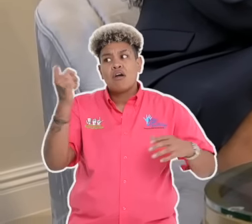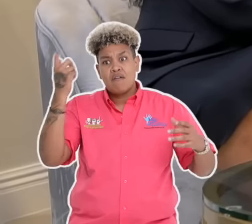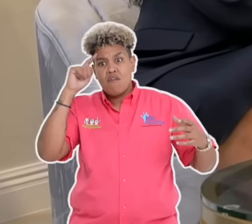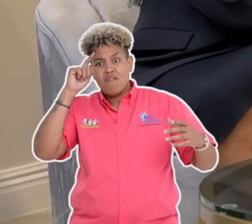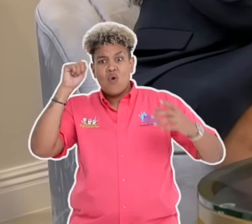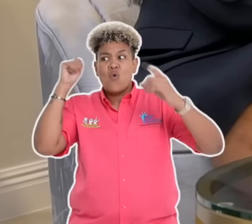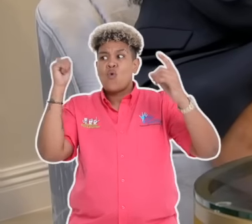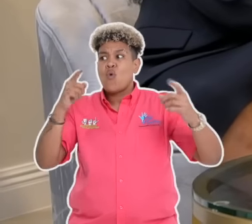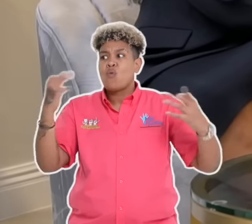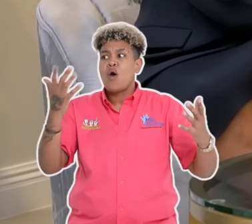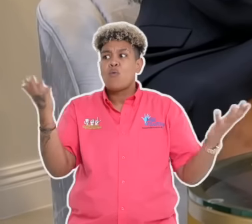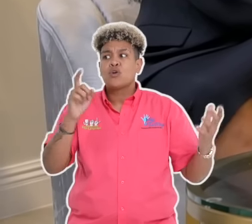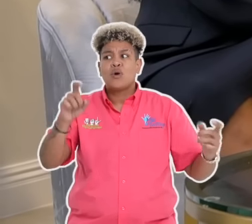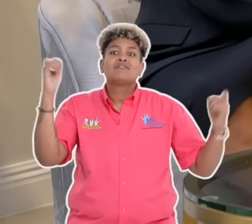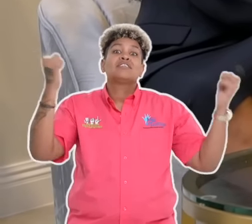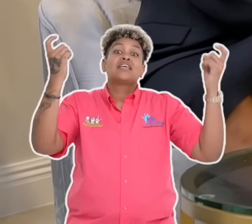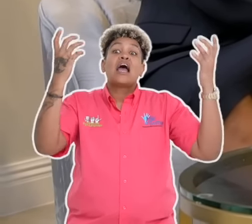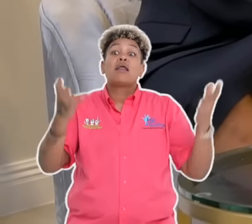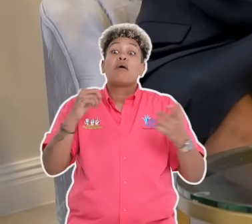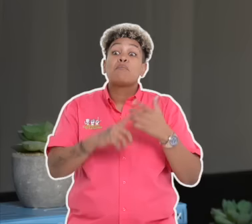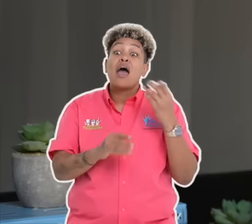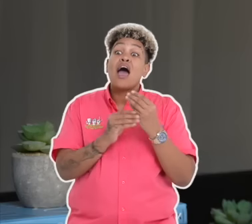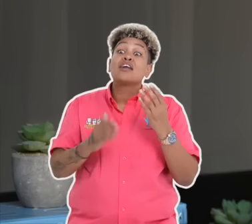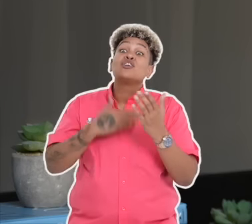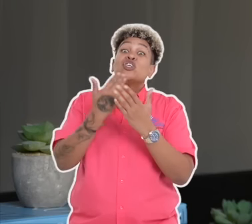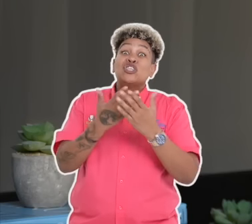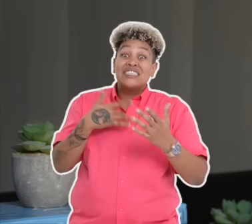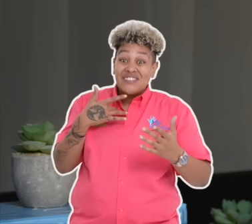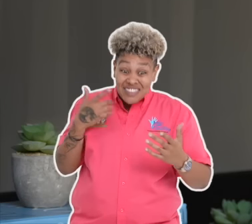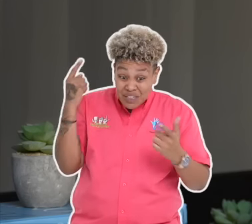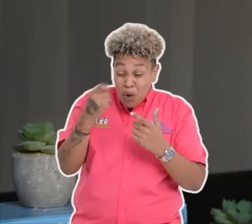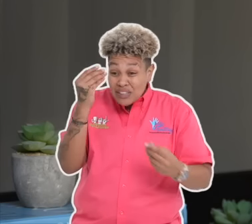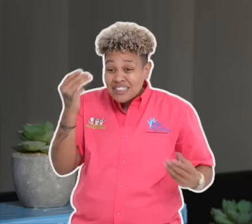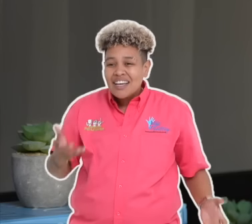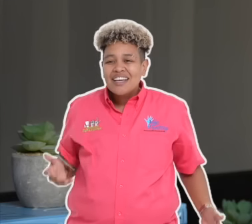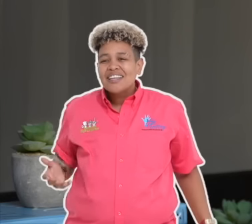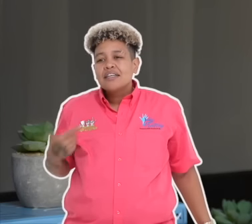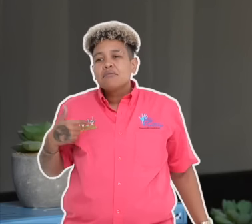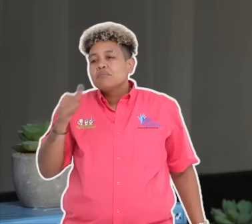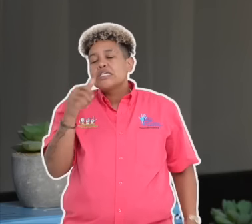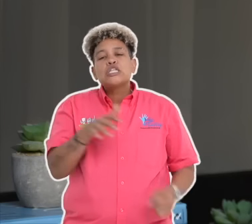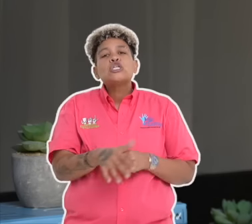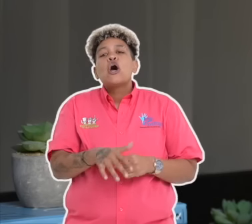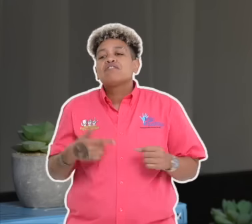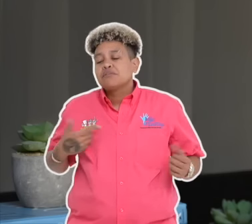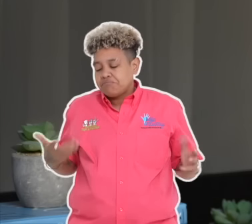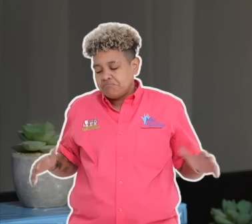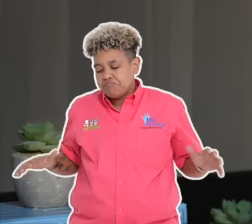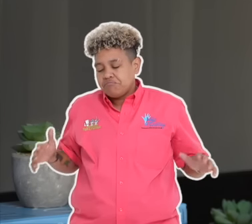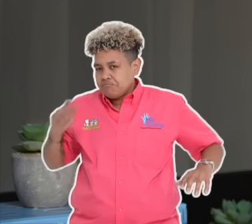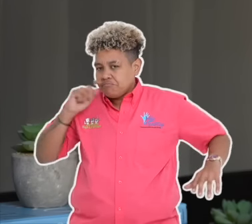have worked for and how far you've come and what you've had to celebrate, but getting to the breaking point of saying, I'm not